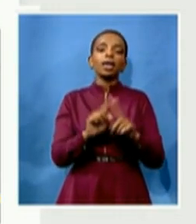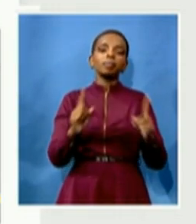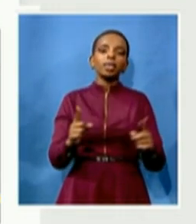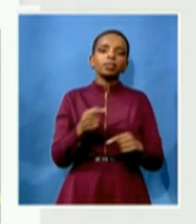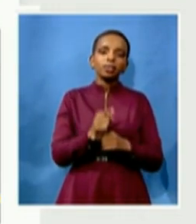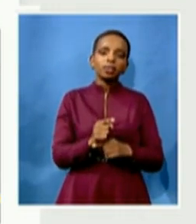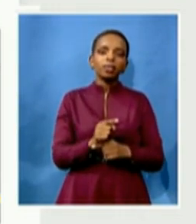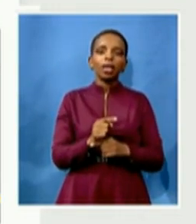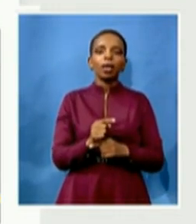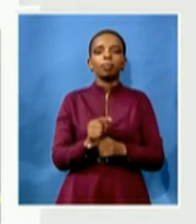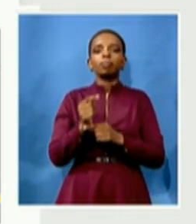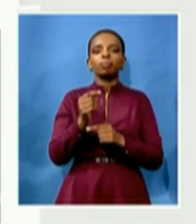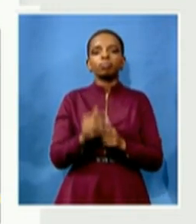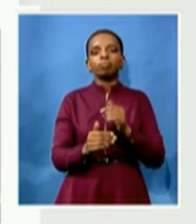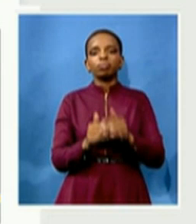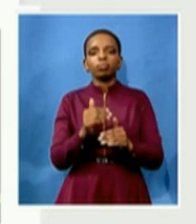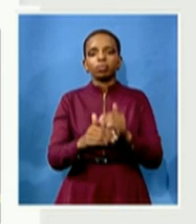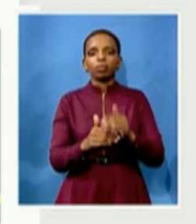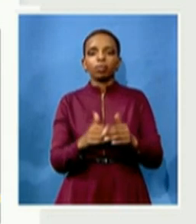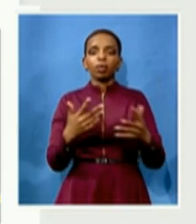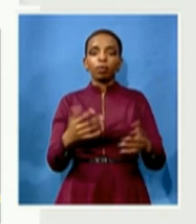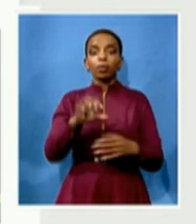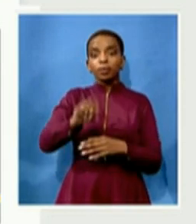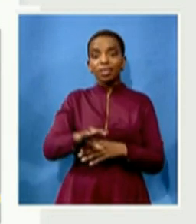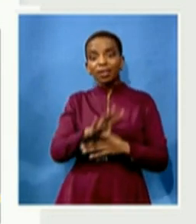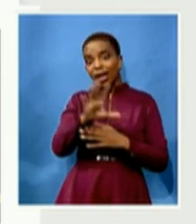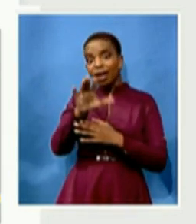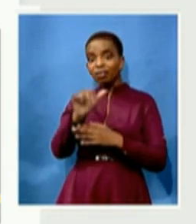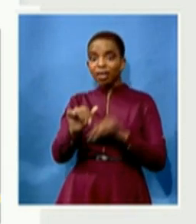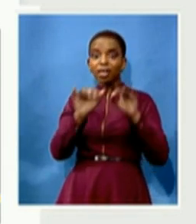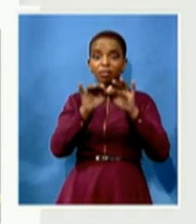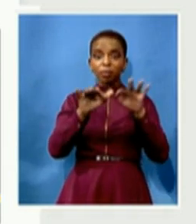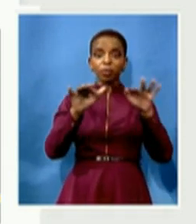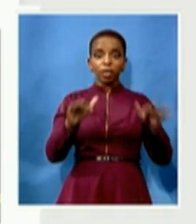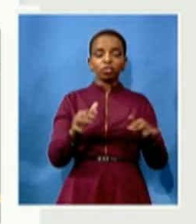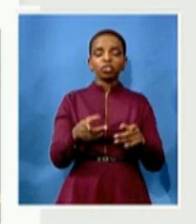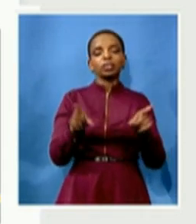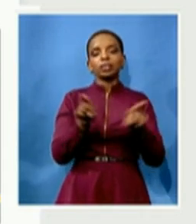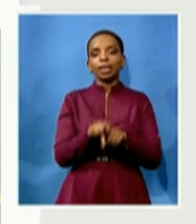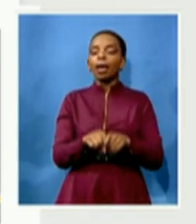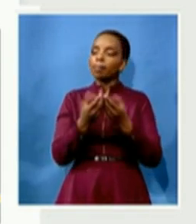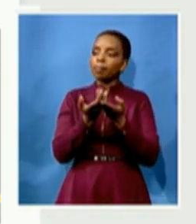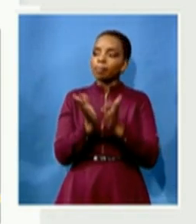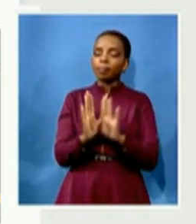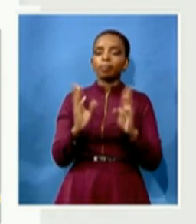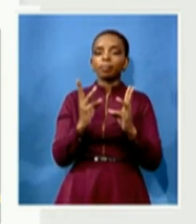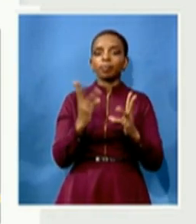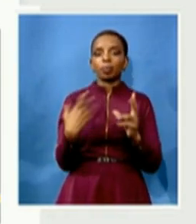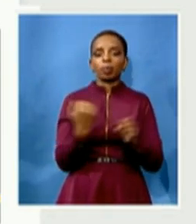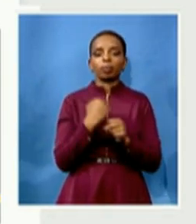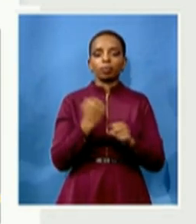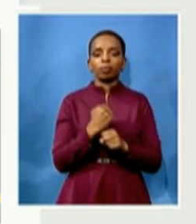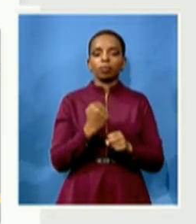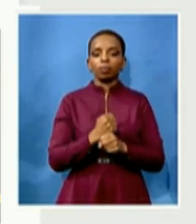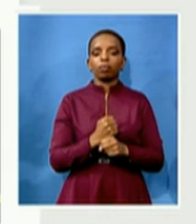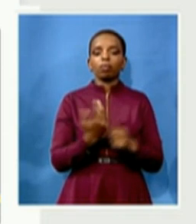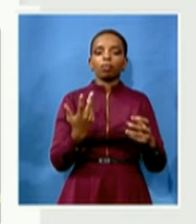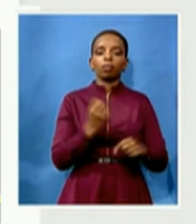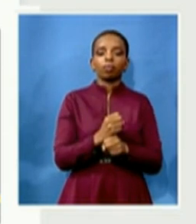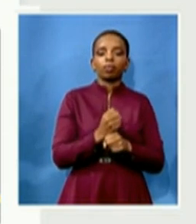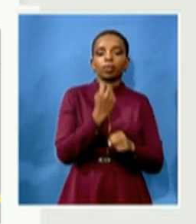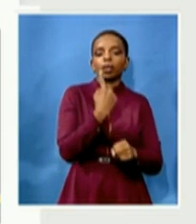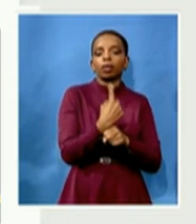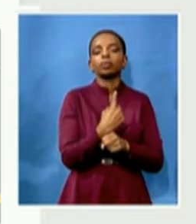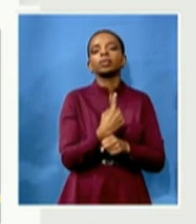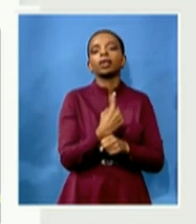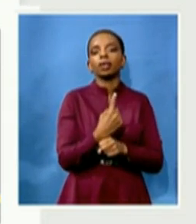population and the distribution of comorbidities that are taken mostly from Gauteng. We don't have data from other provinces, but it's doing a